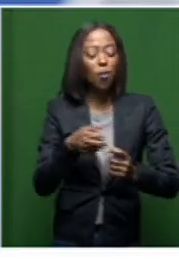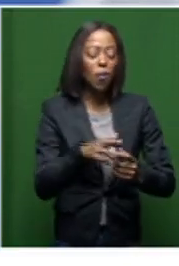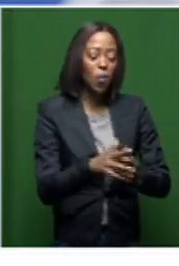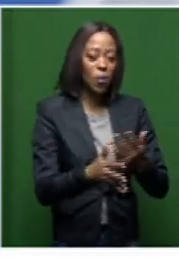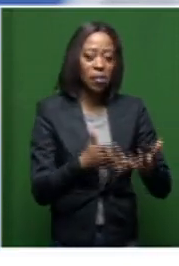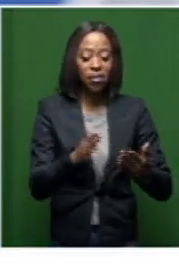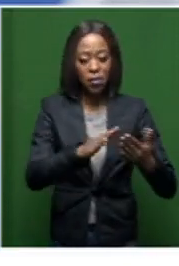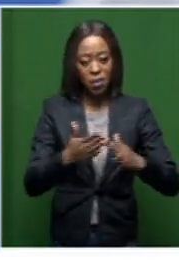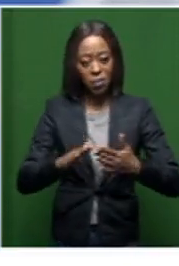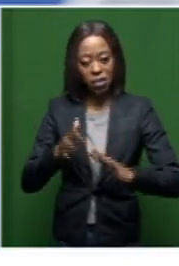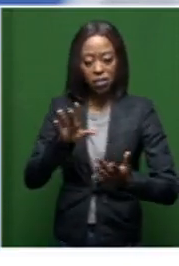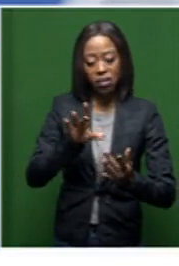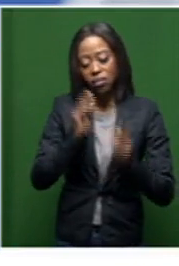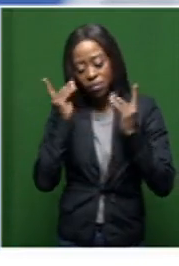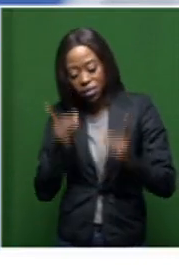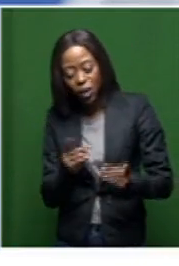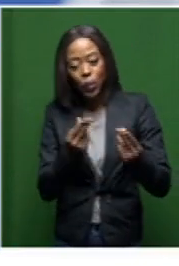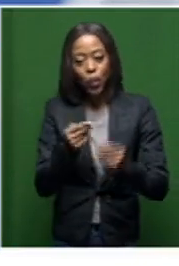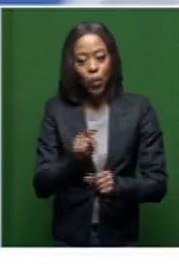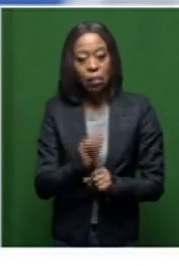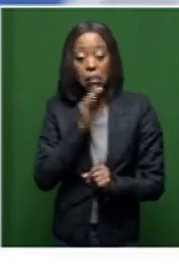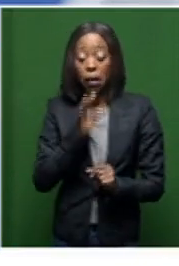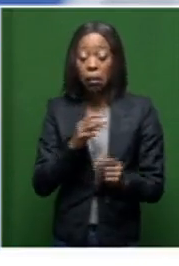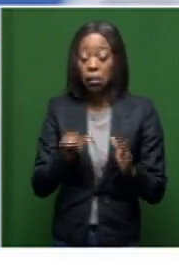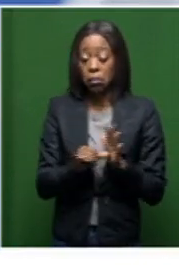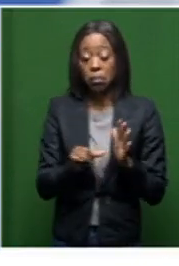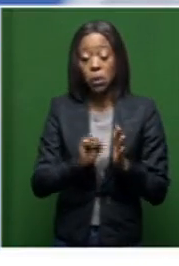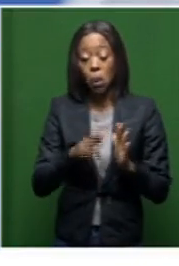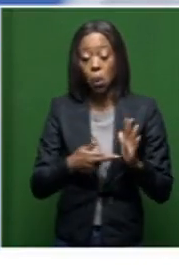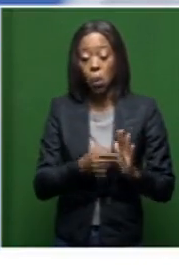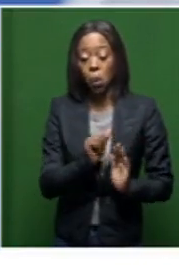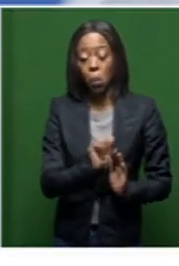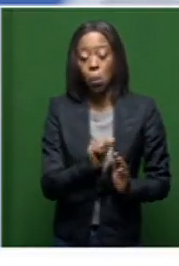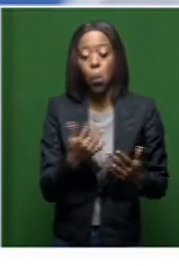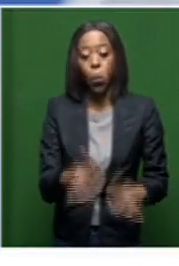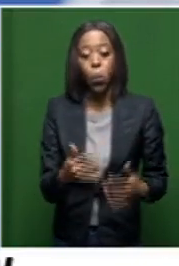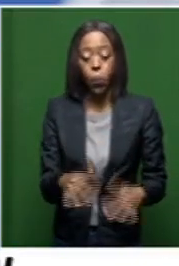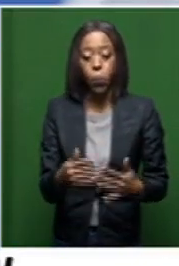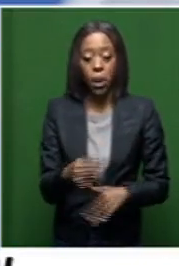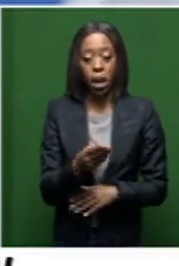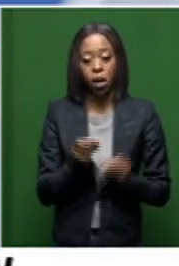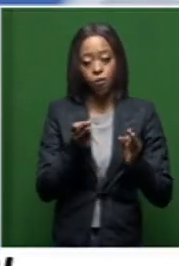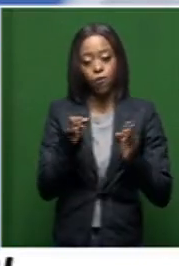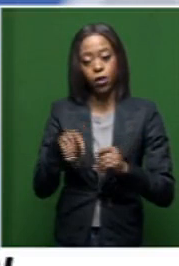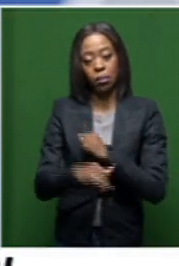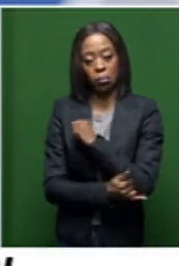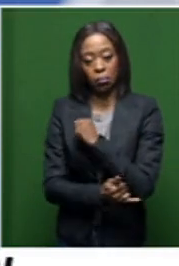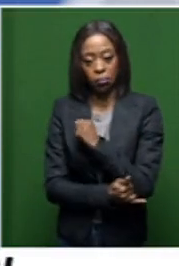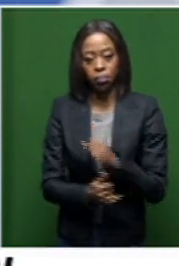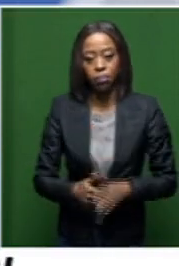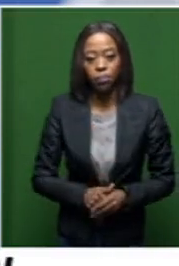just our societal choices. They really have an important and significant role to play in the future of this